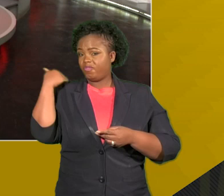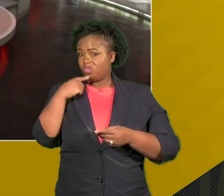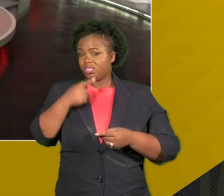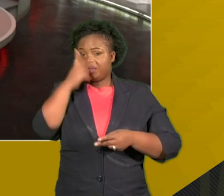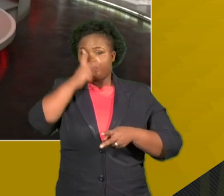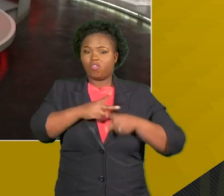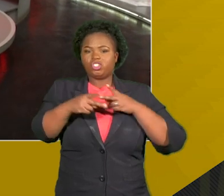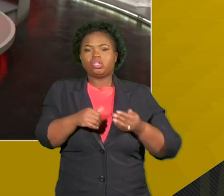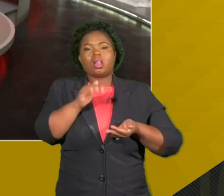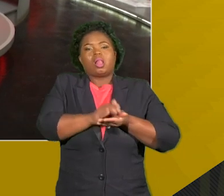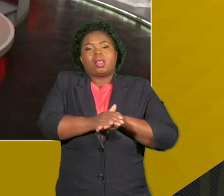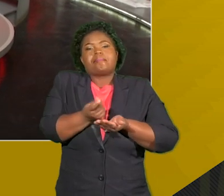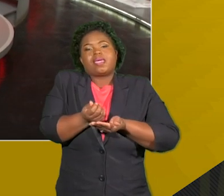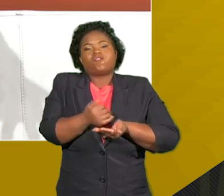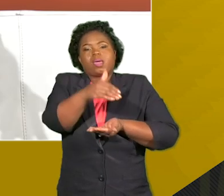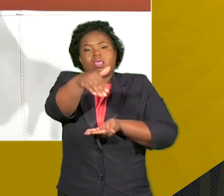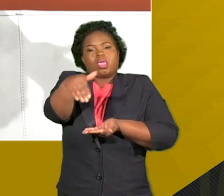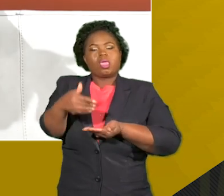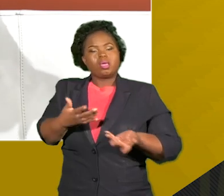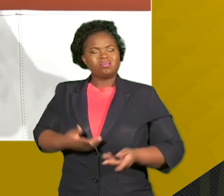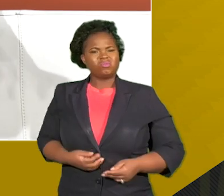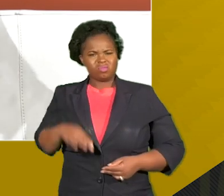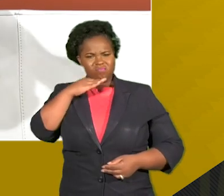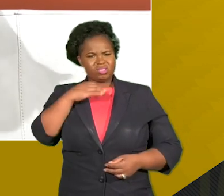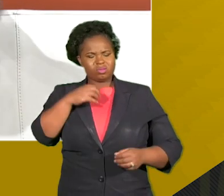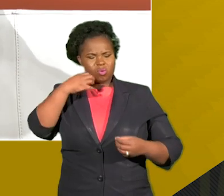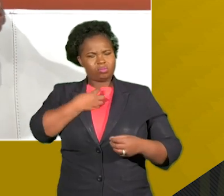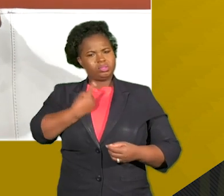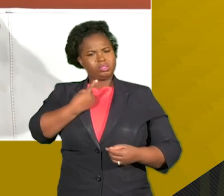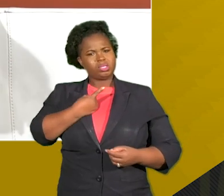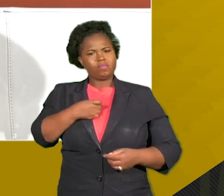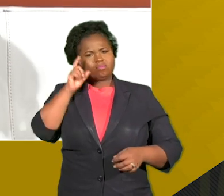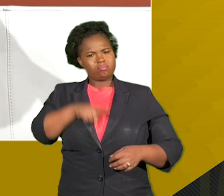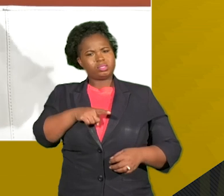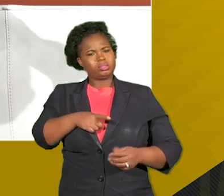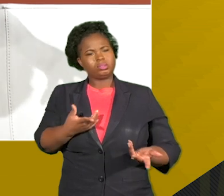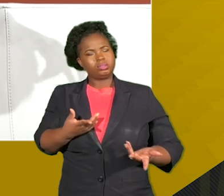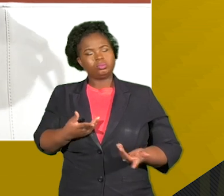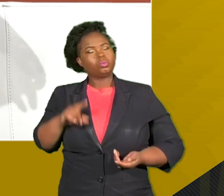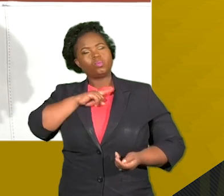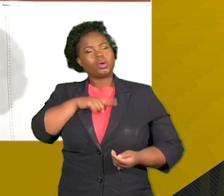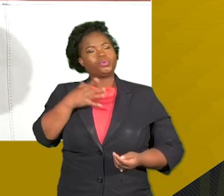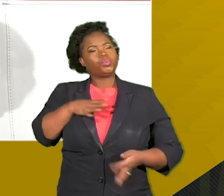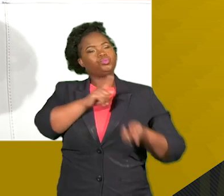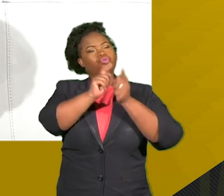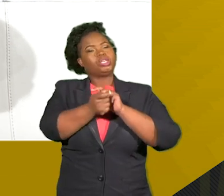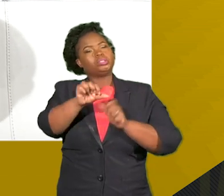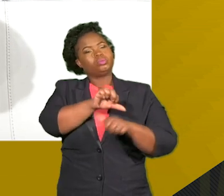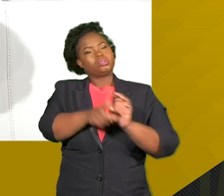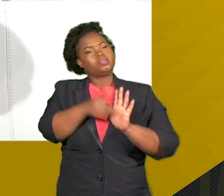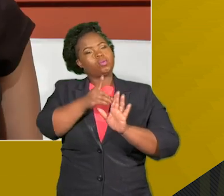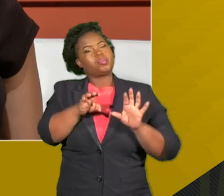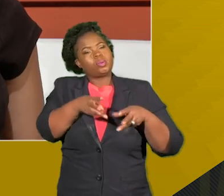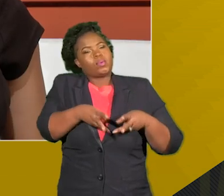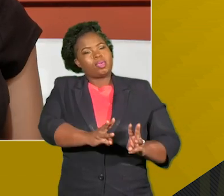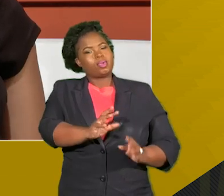money. But if you're a social development company, it means that you can raise the funds yourself. Why did you feel the need to do that? And what are some of the things that you guys do that need money?